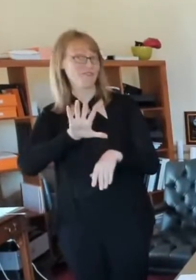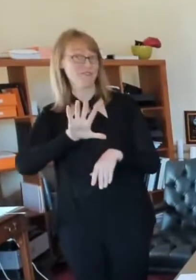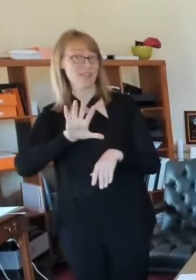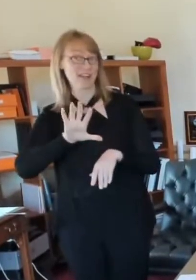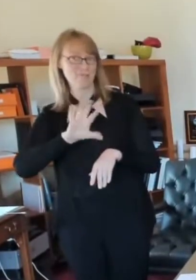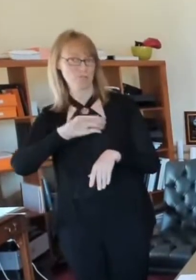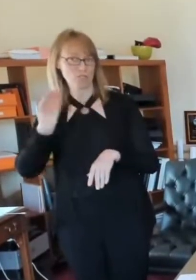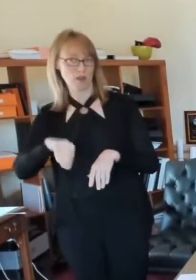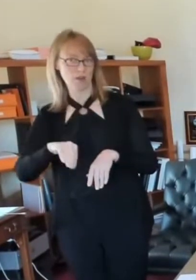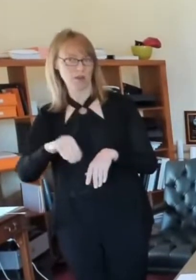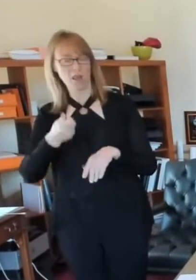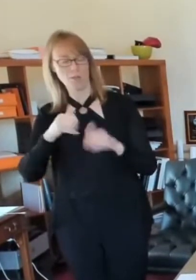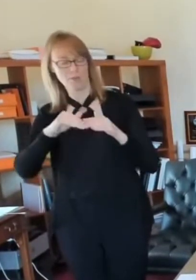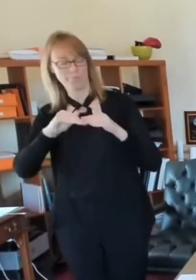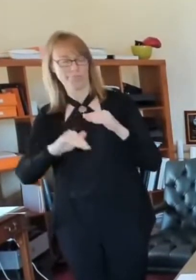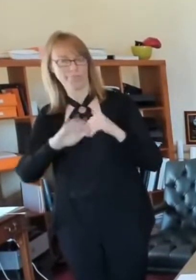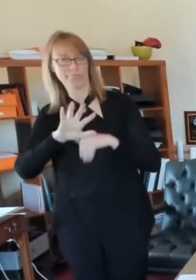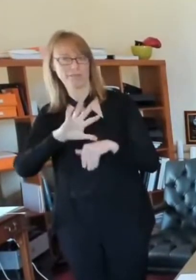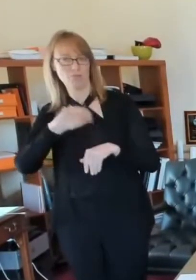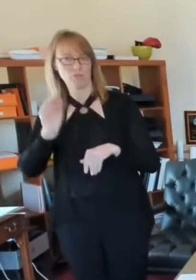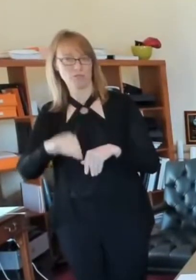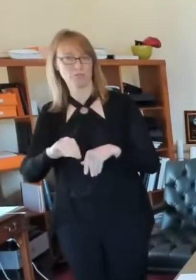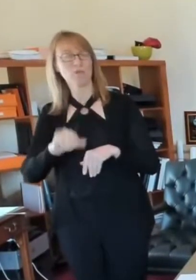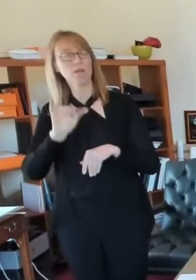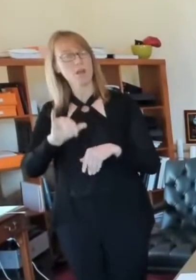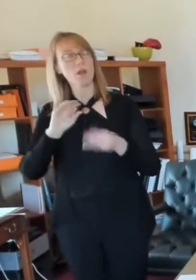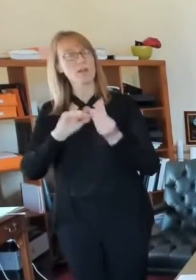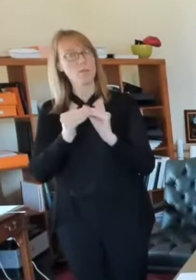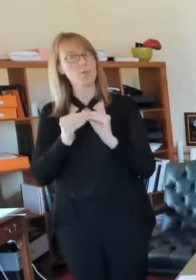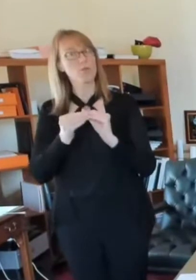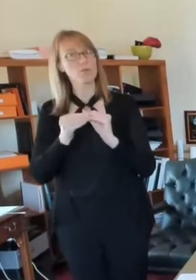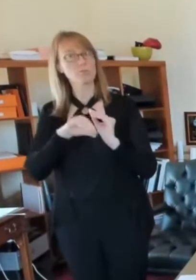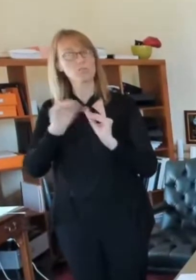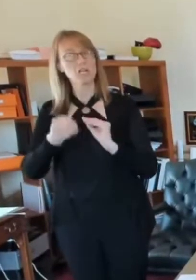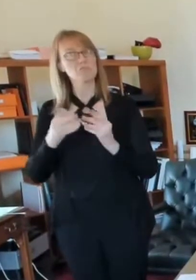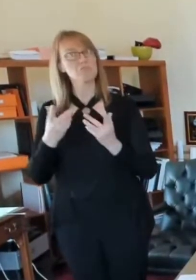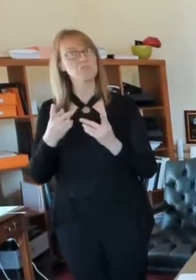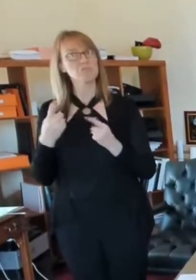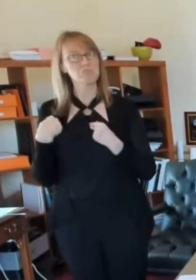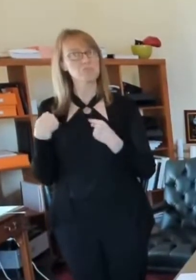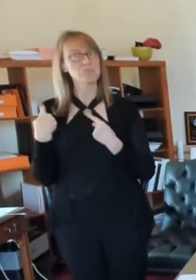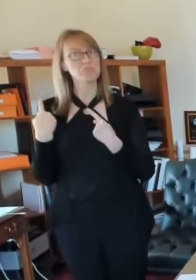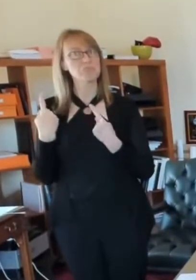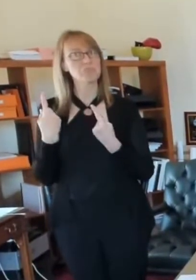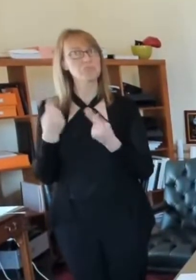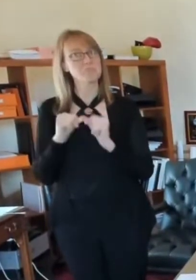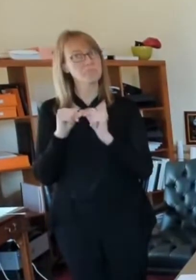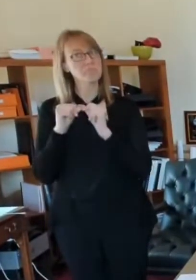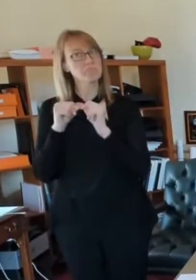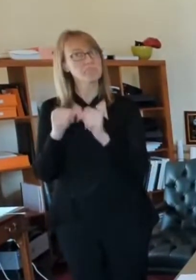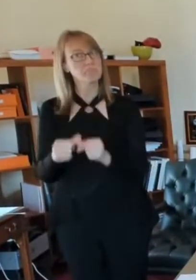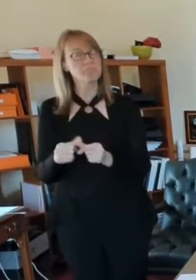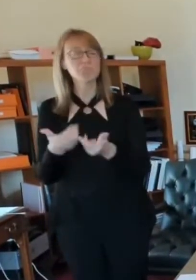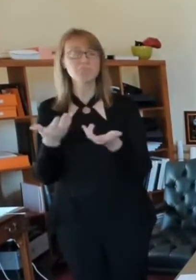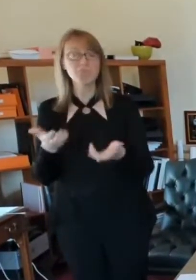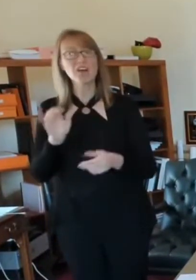little under 5%. That's been pretty consistent for a while, and that's a pretty decent